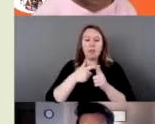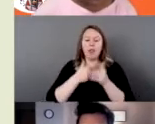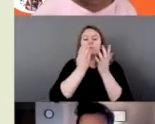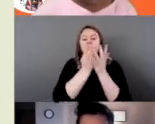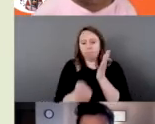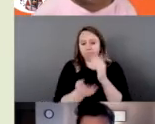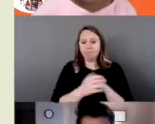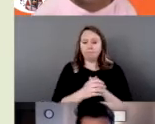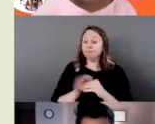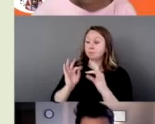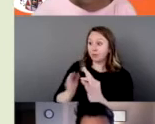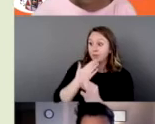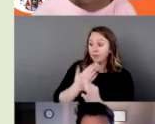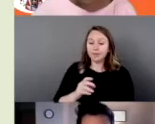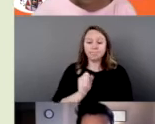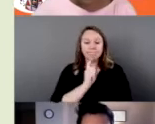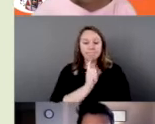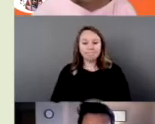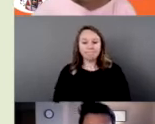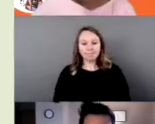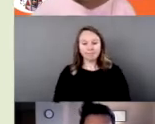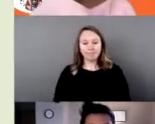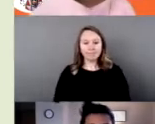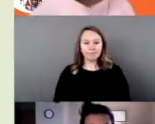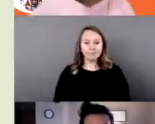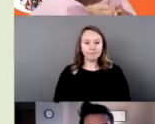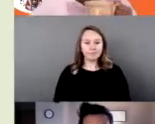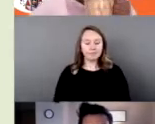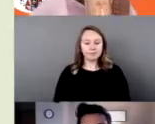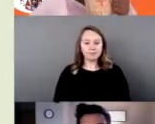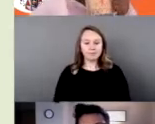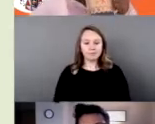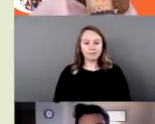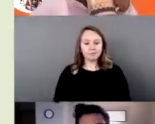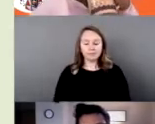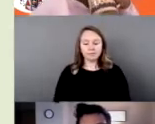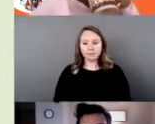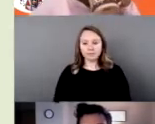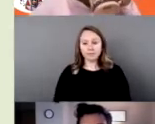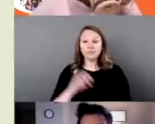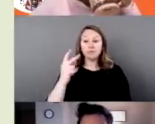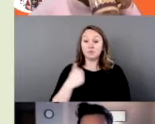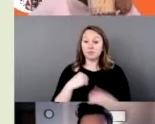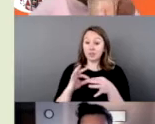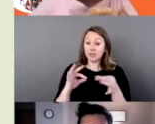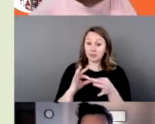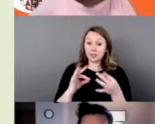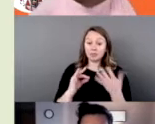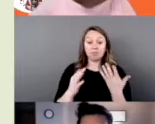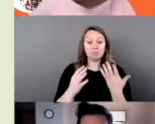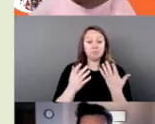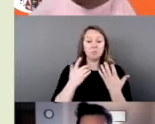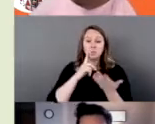Thank you. Sure. All right. So, like I said, today we're going to talk about, you know, why is historical